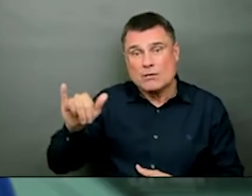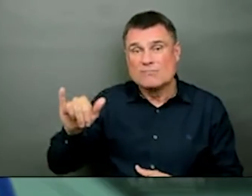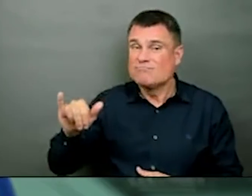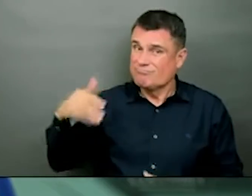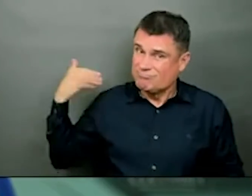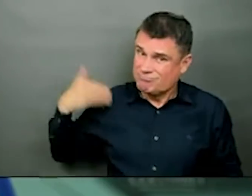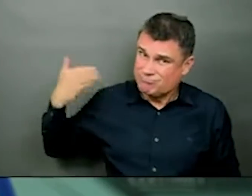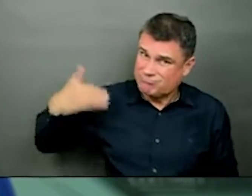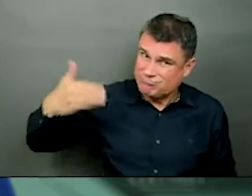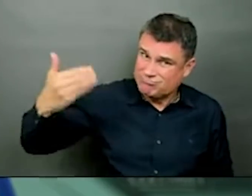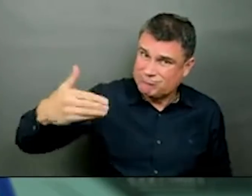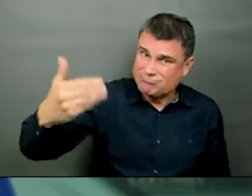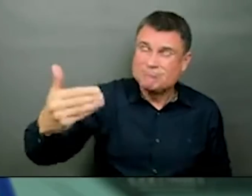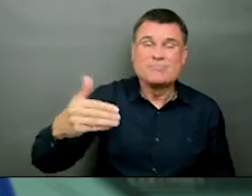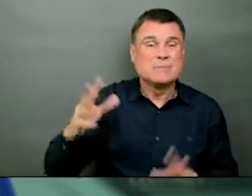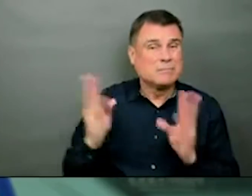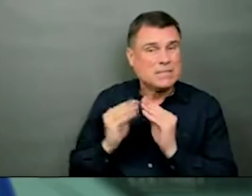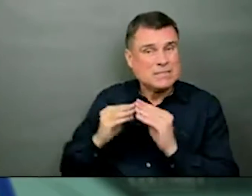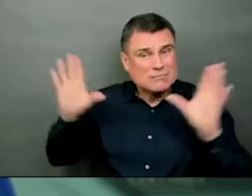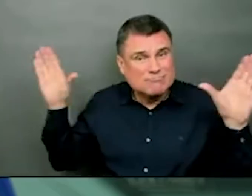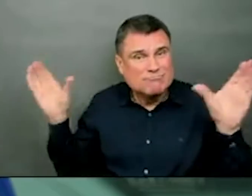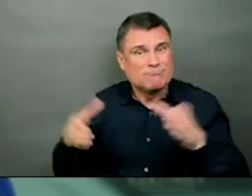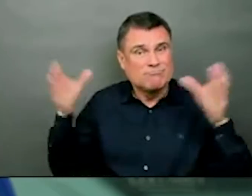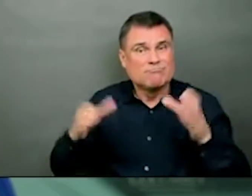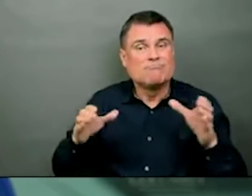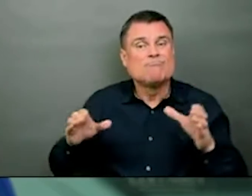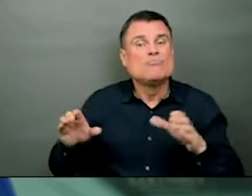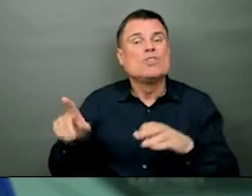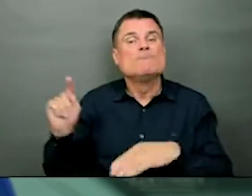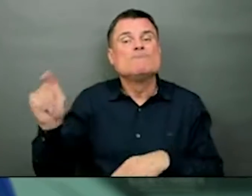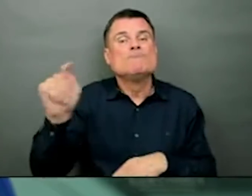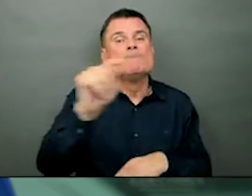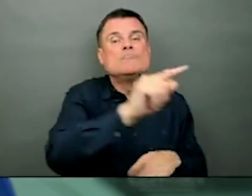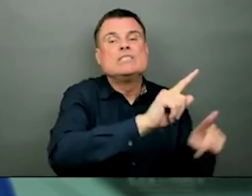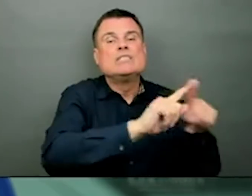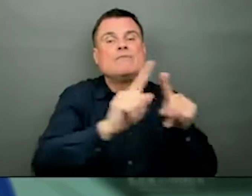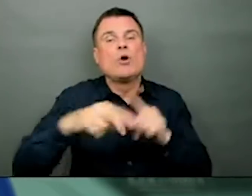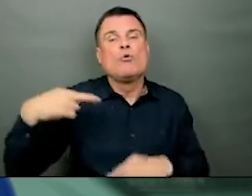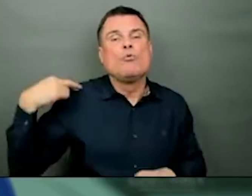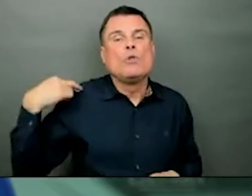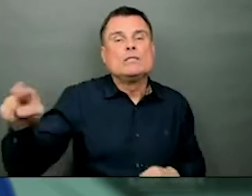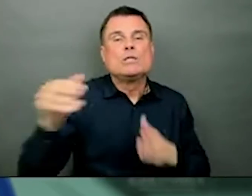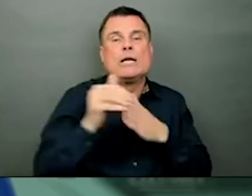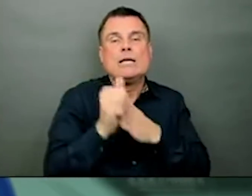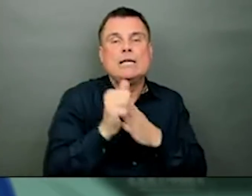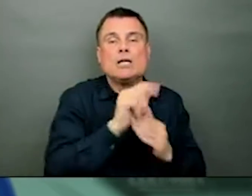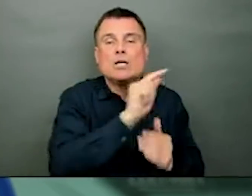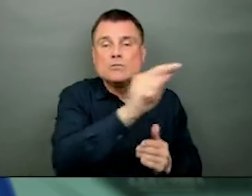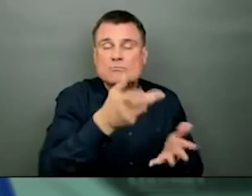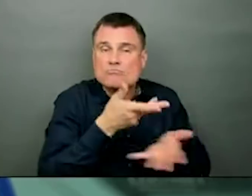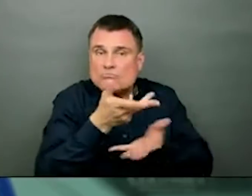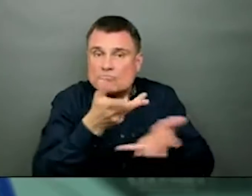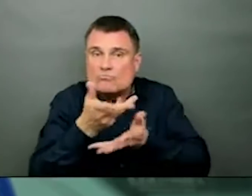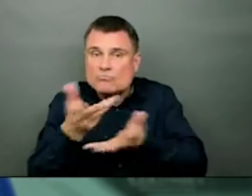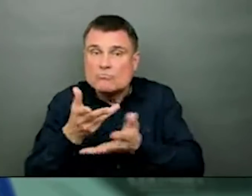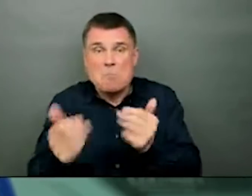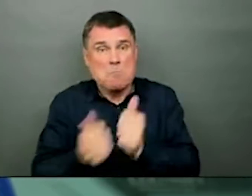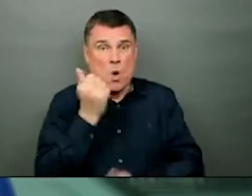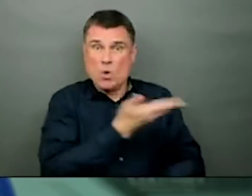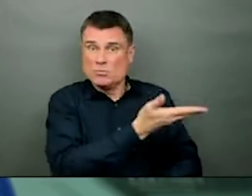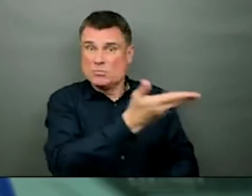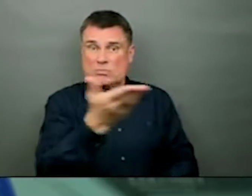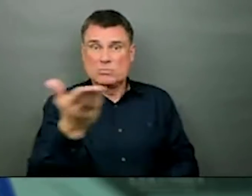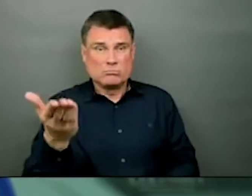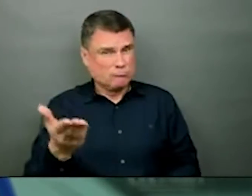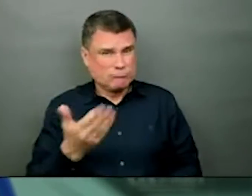extent to which faith leaders, community leaders of all faiths, have followed the orders, even though it obviously